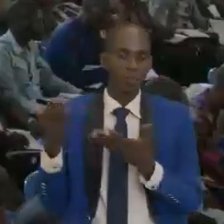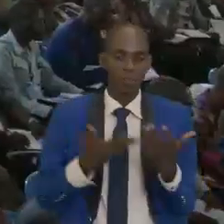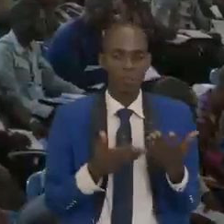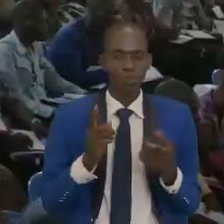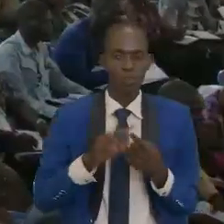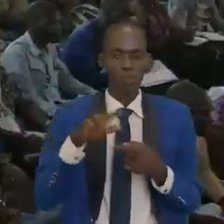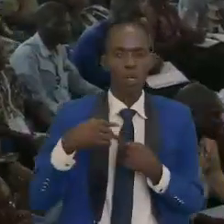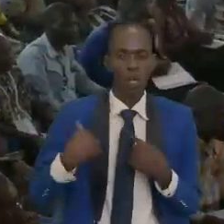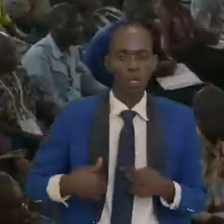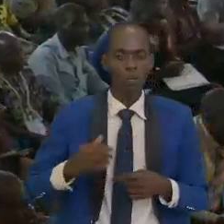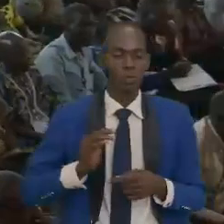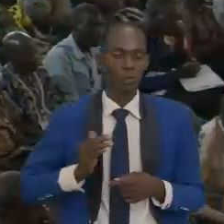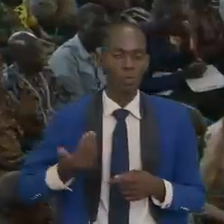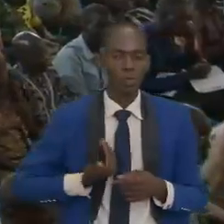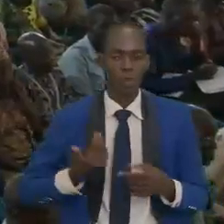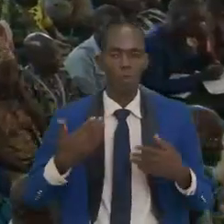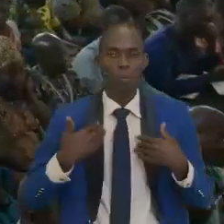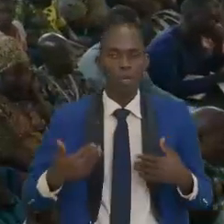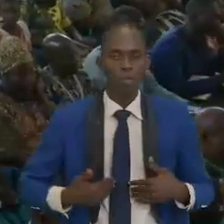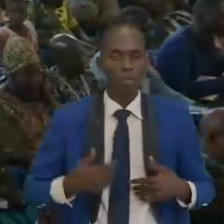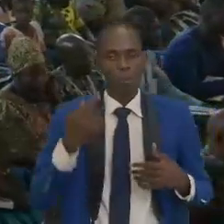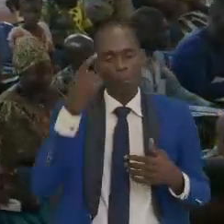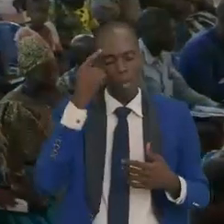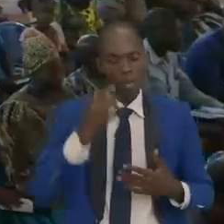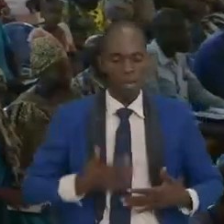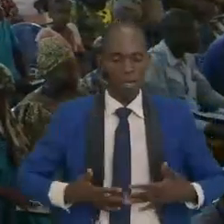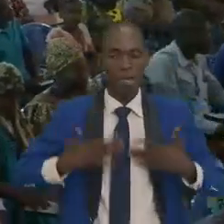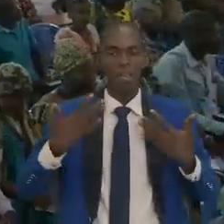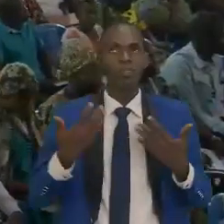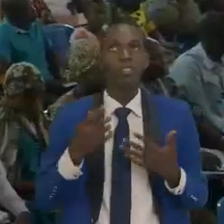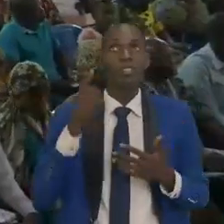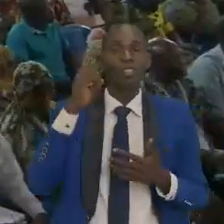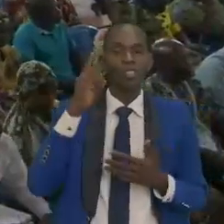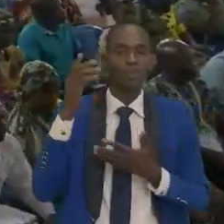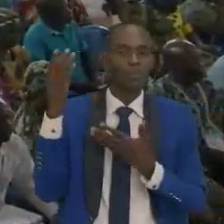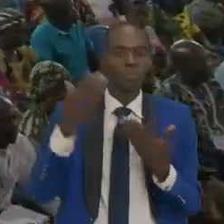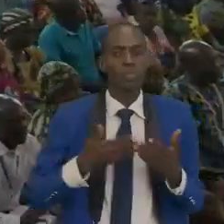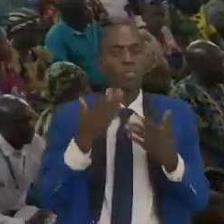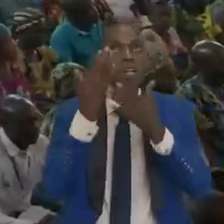to your mind, to your body, to your life, it brings heaven's abundance.